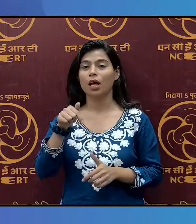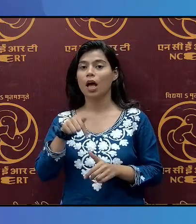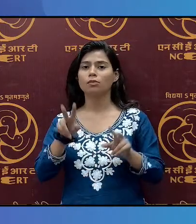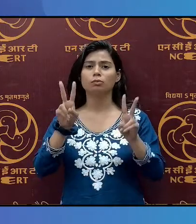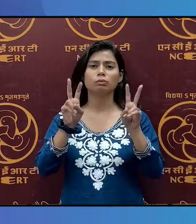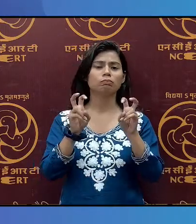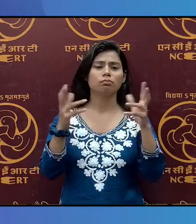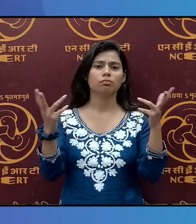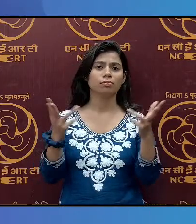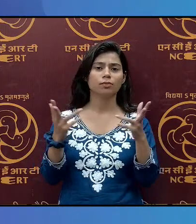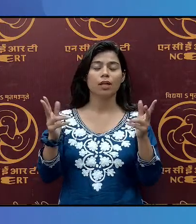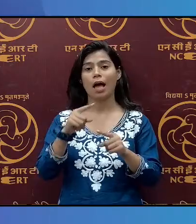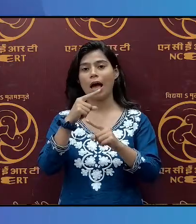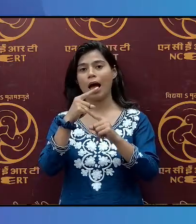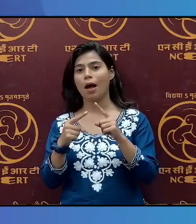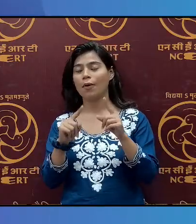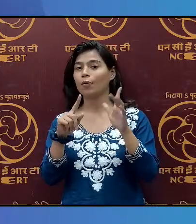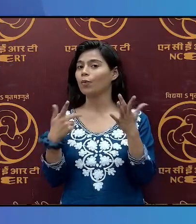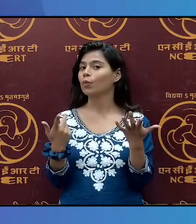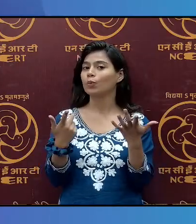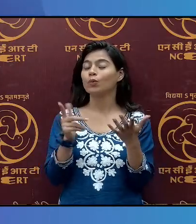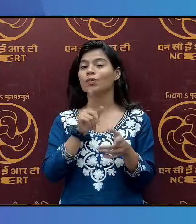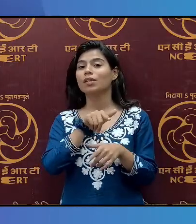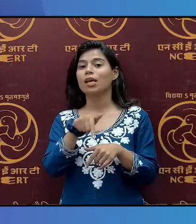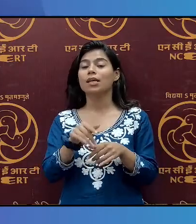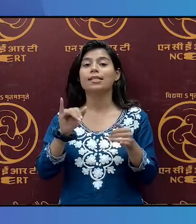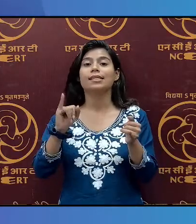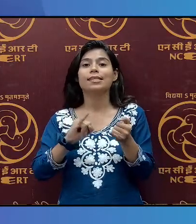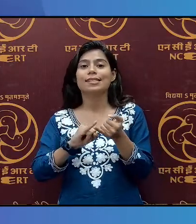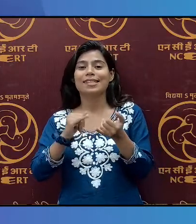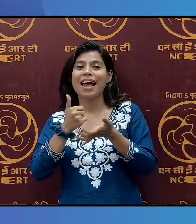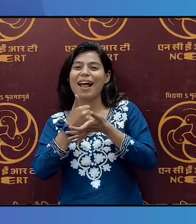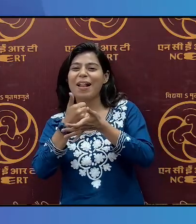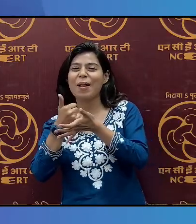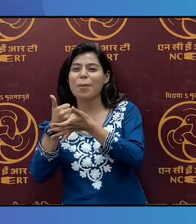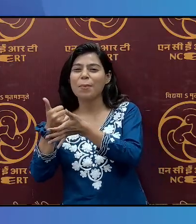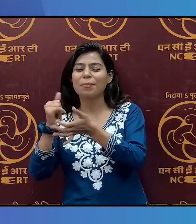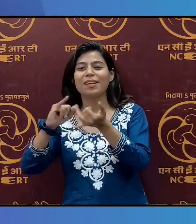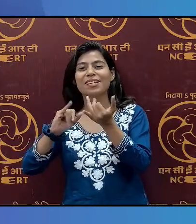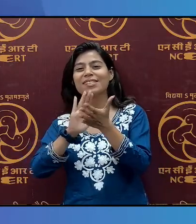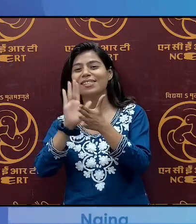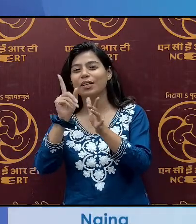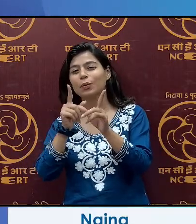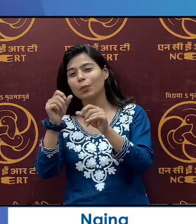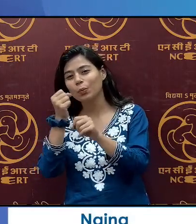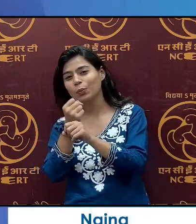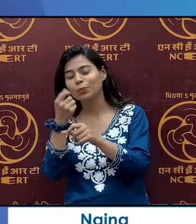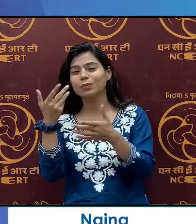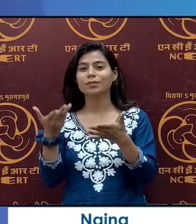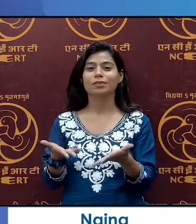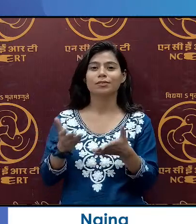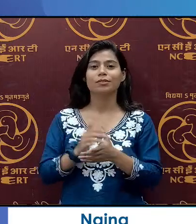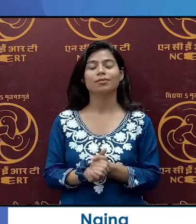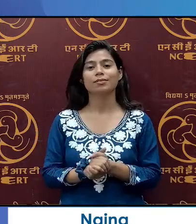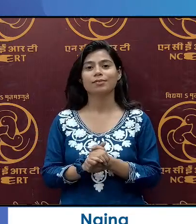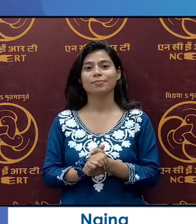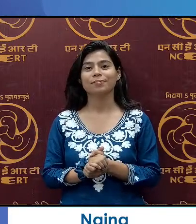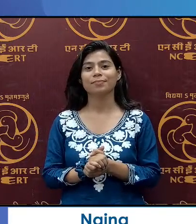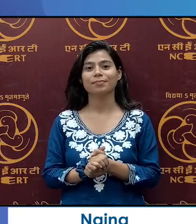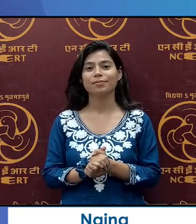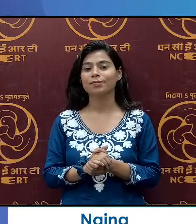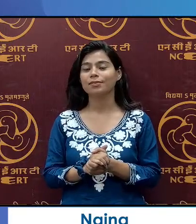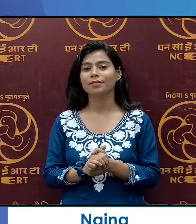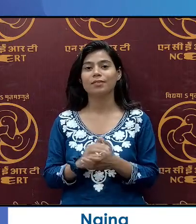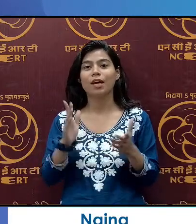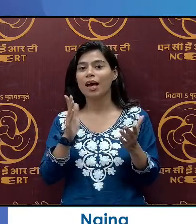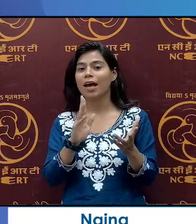this half an hour dedicated to Sahyog session. And let me give you a brief regarding this Sahyog session. And our Sahyog